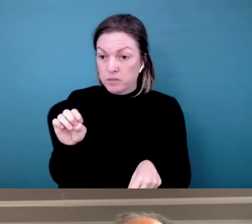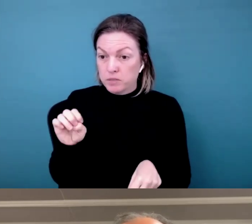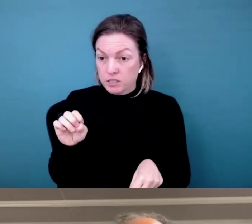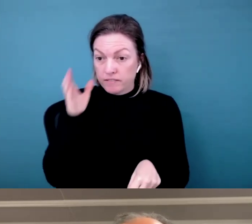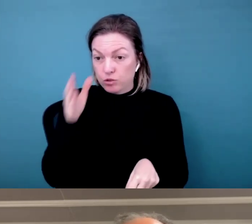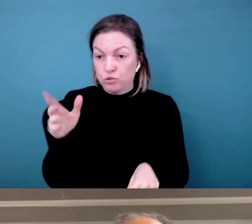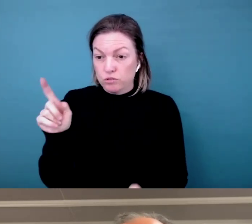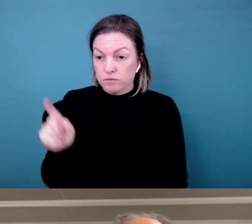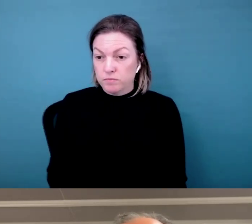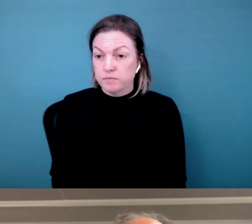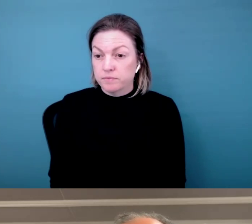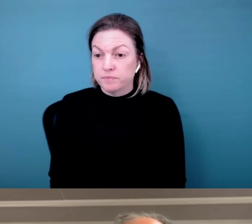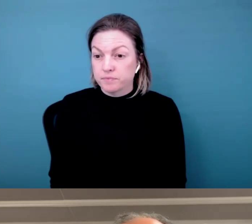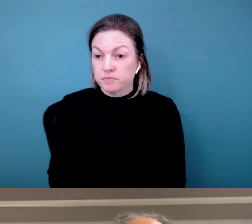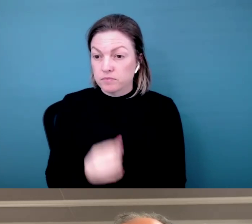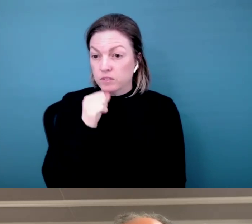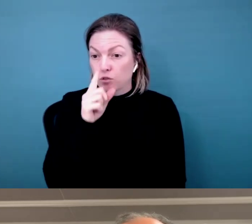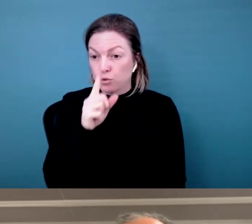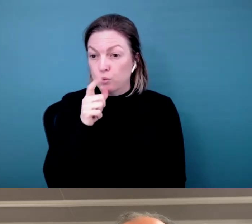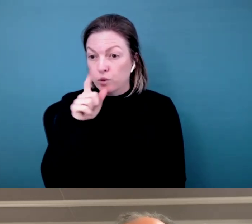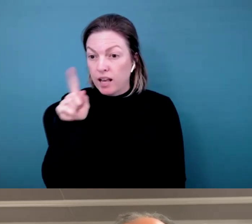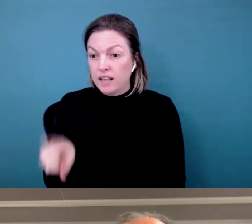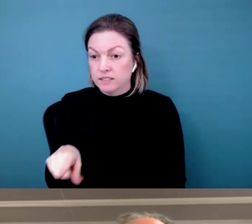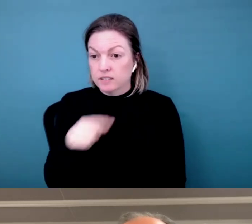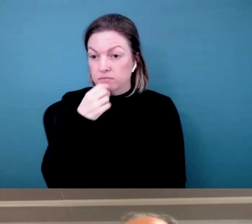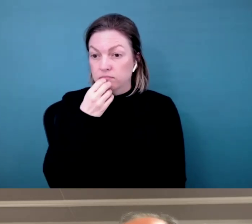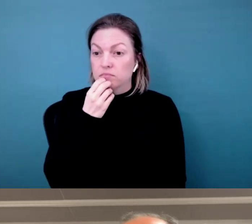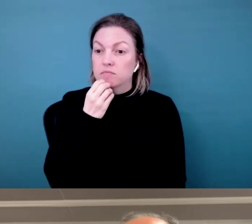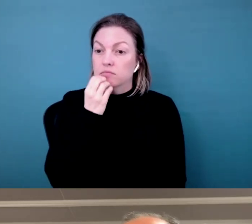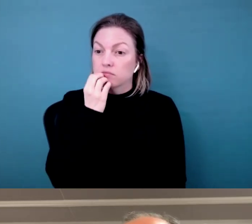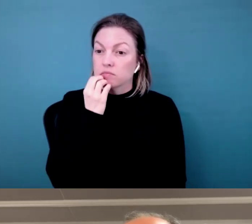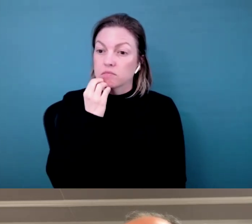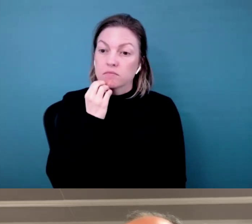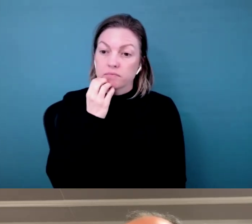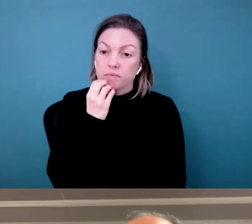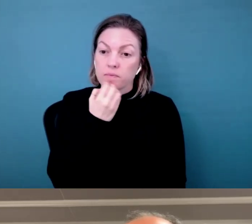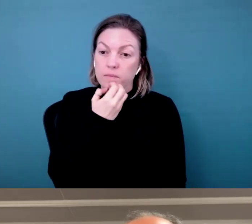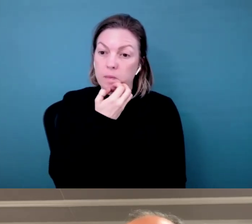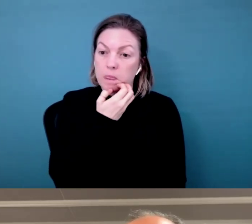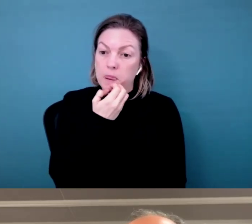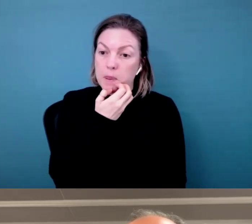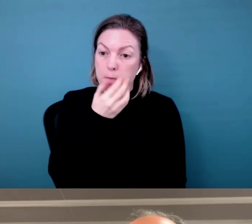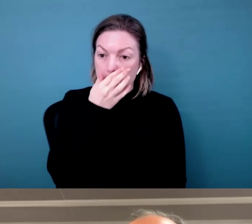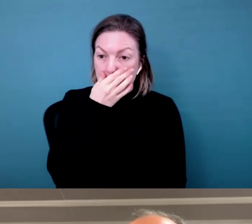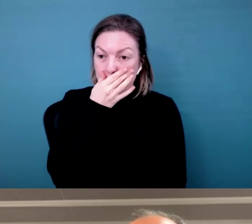future? I'm not sure who to ask that question of. So